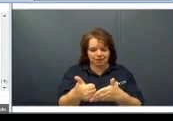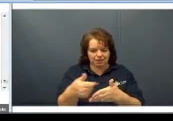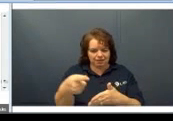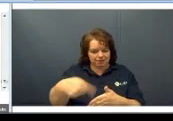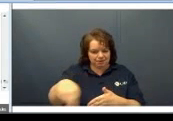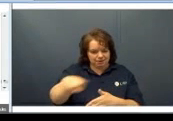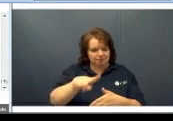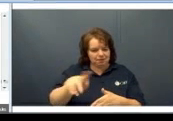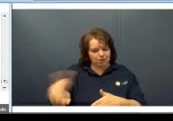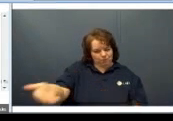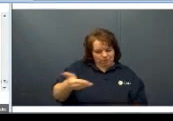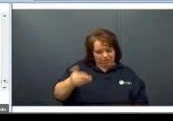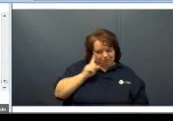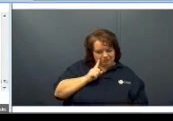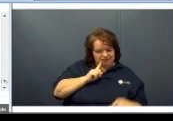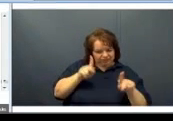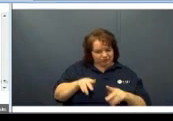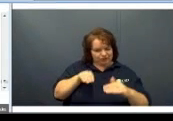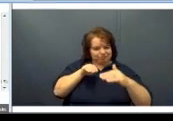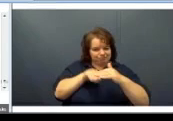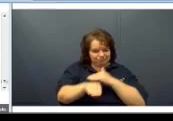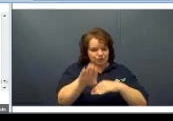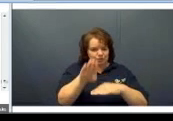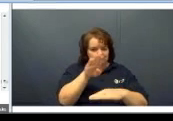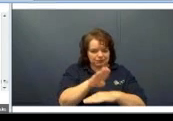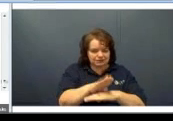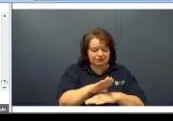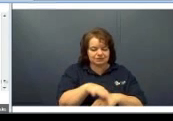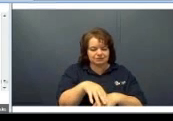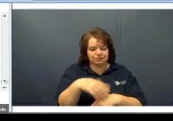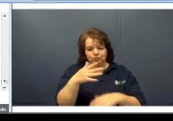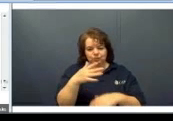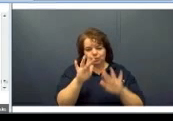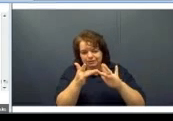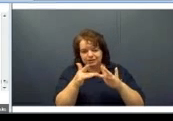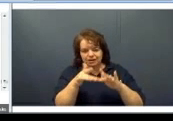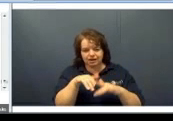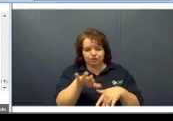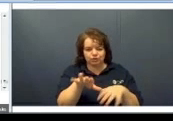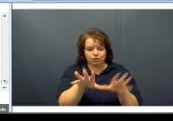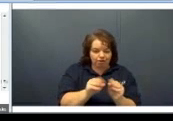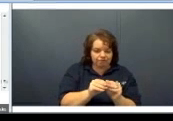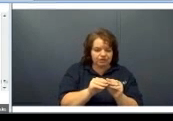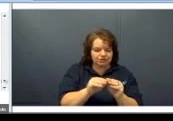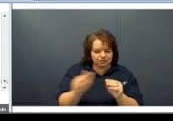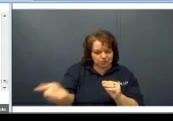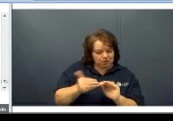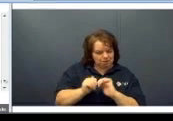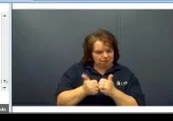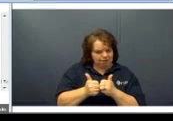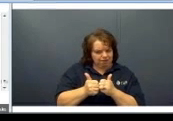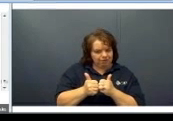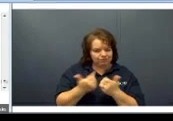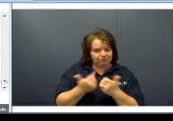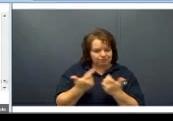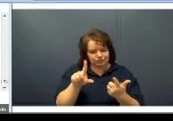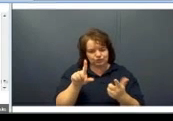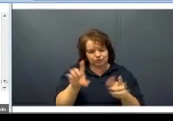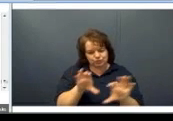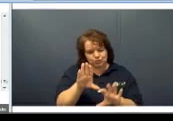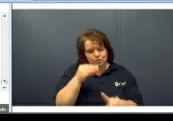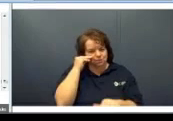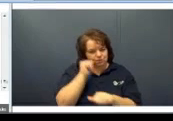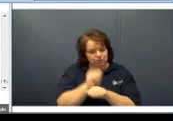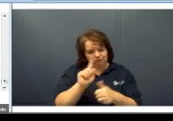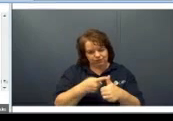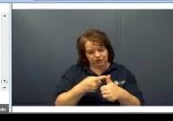Next, we'd like to help you welcome a deaf person into your business, your website, or your conference. And we really